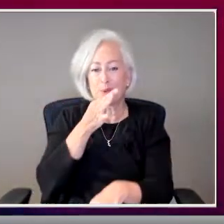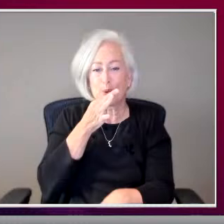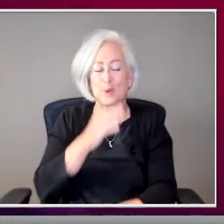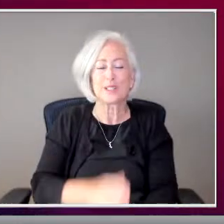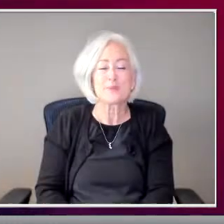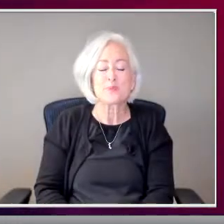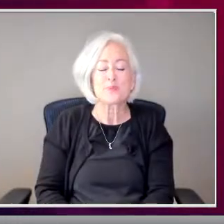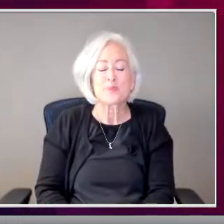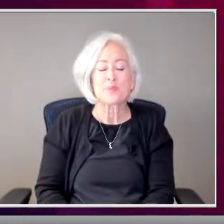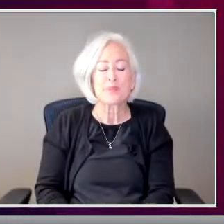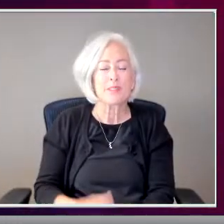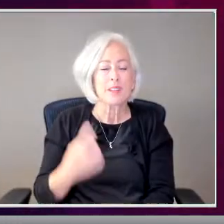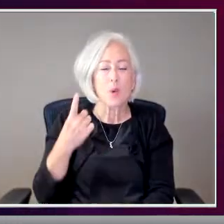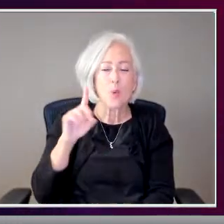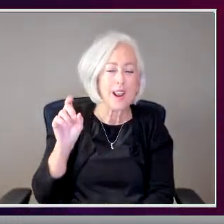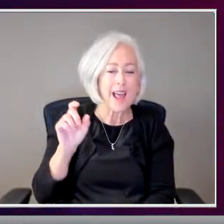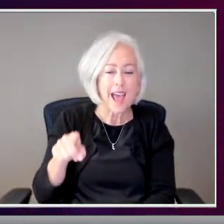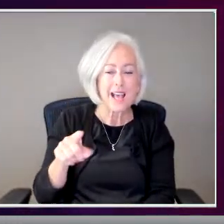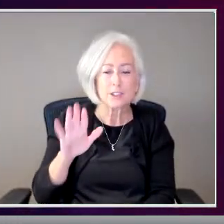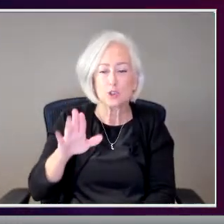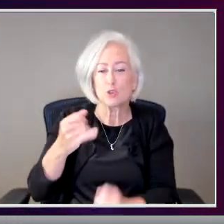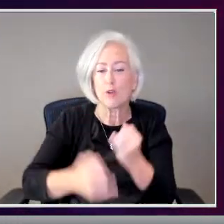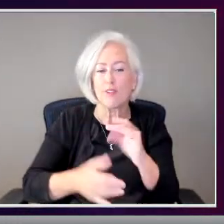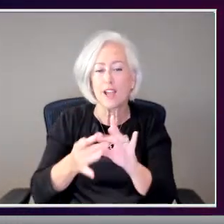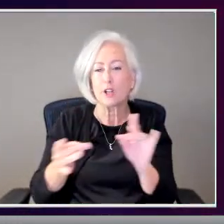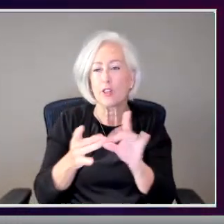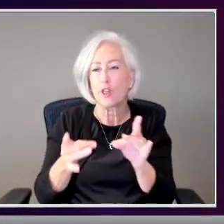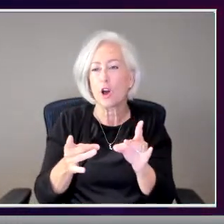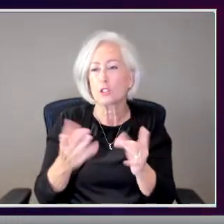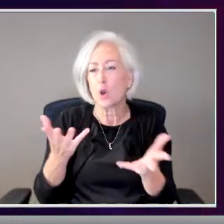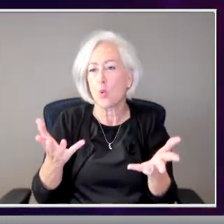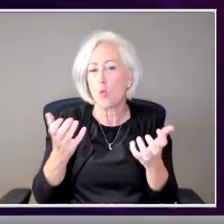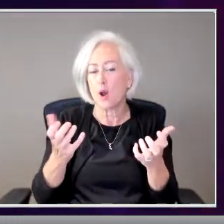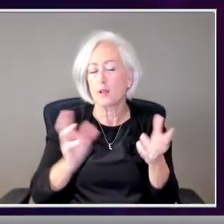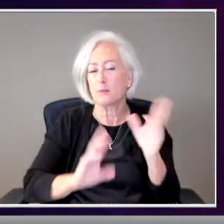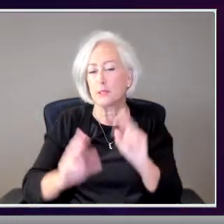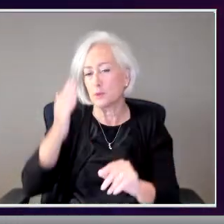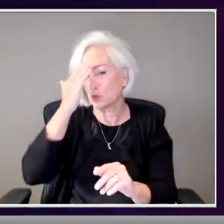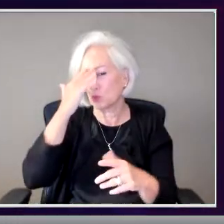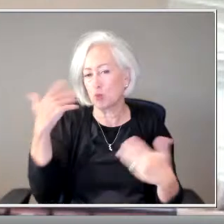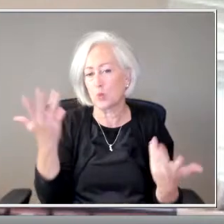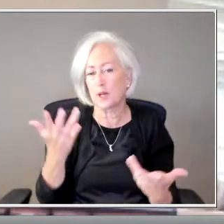to ask you what your final thoughts are. What do you want folks to take away from your story?